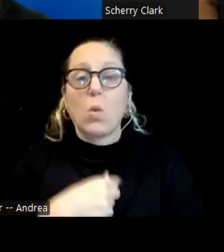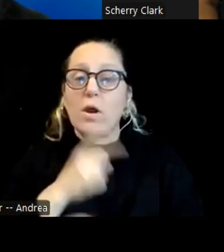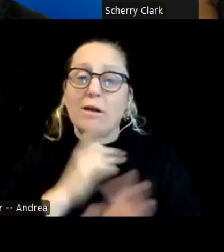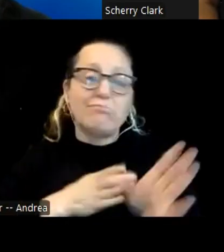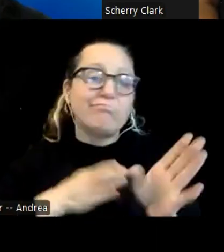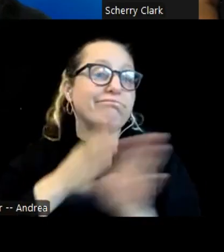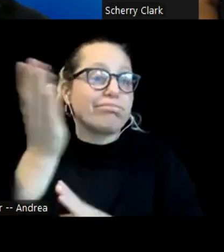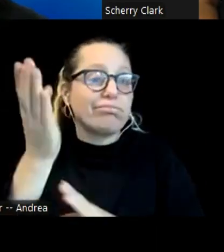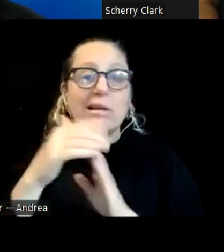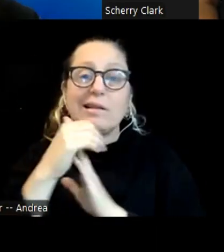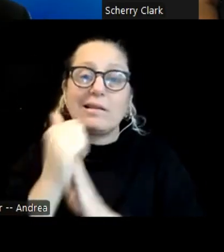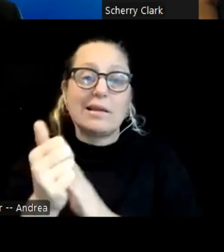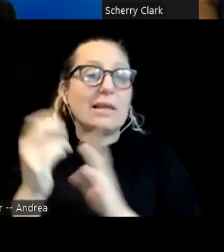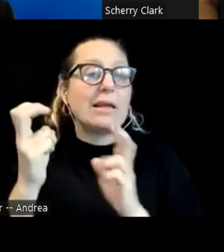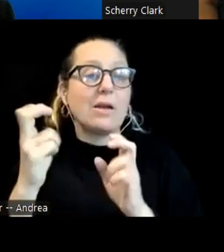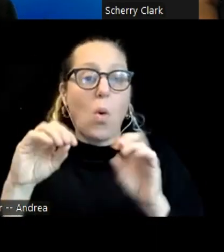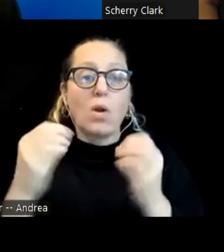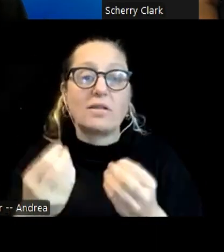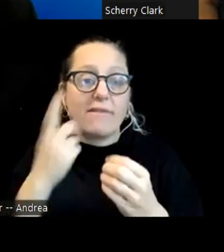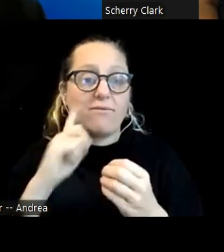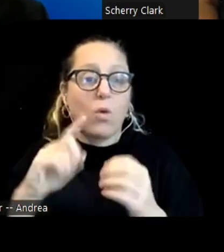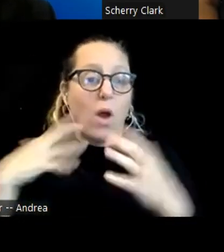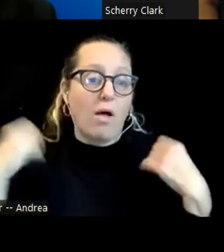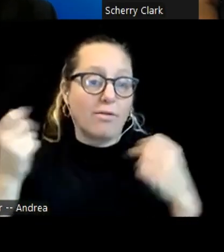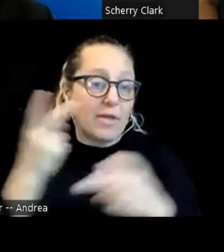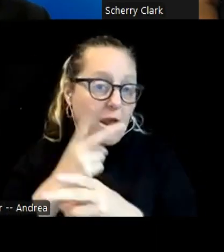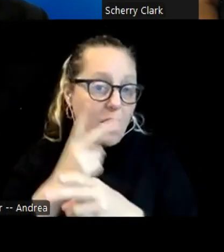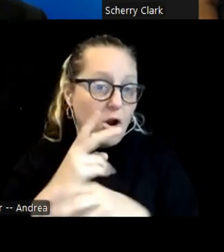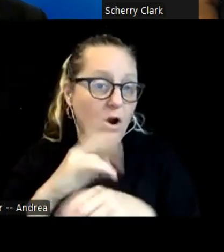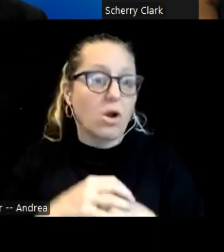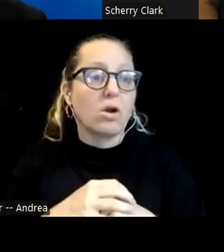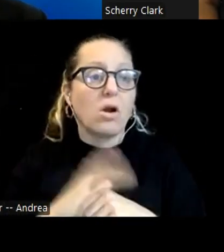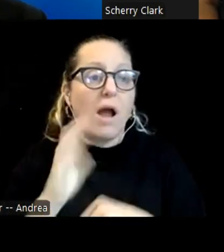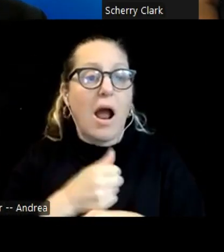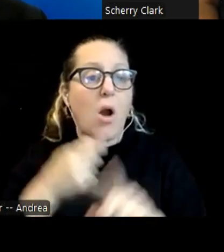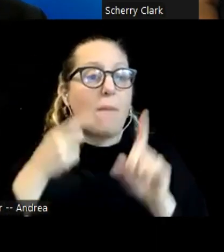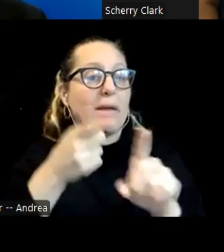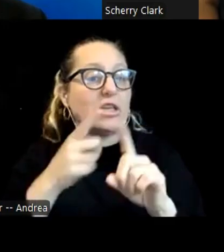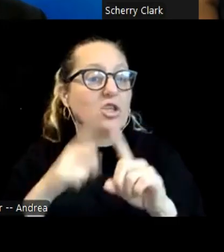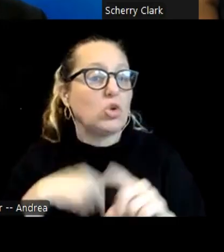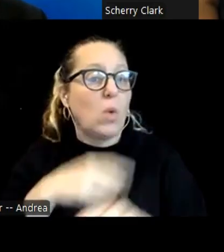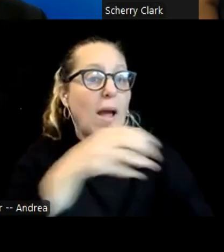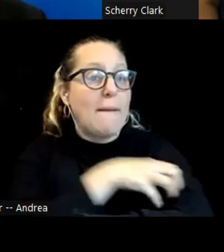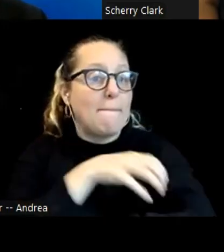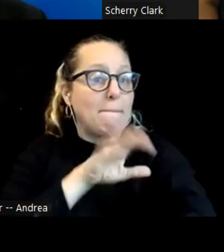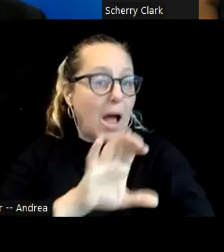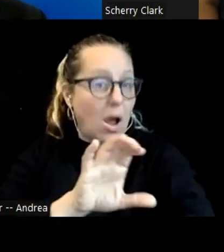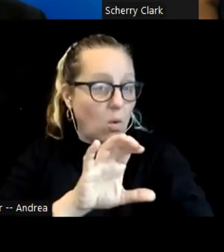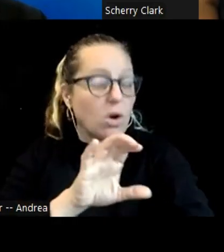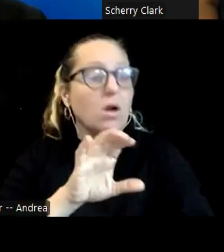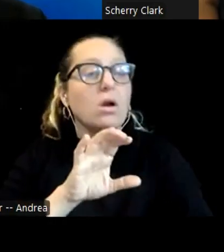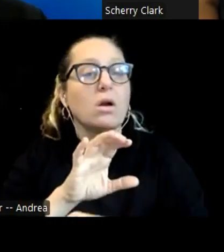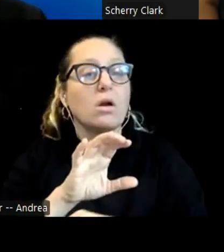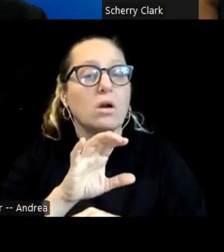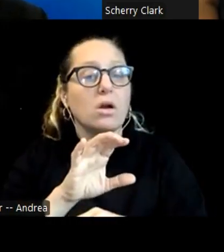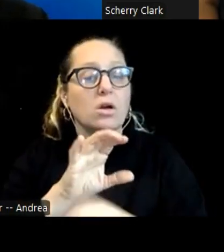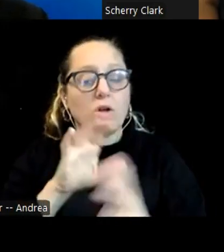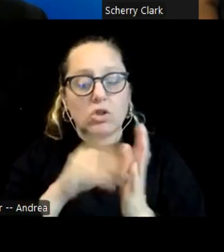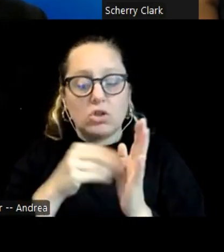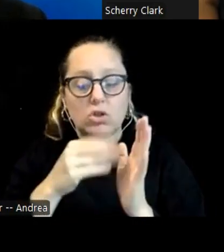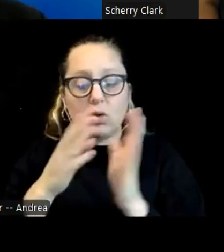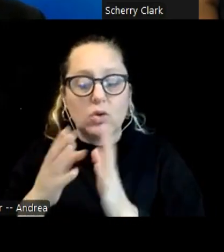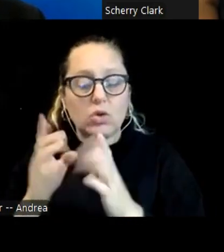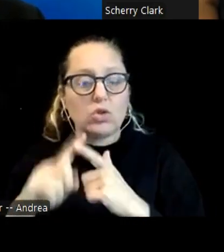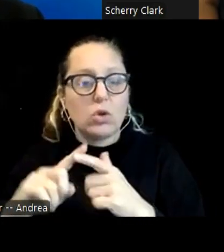leading organization for healthcare. Our mission is to empower students to